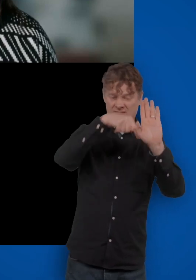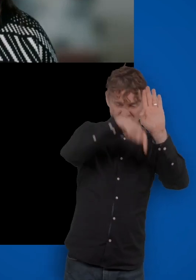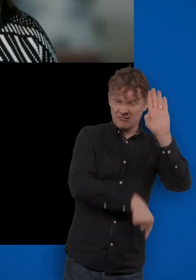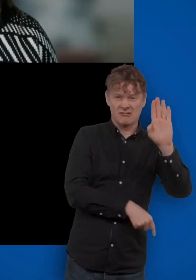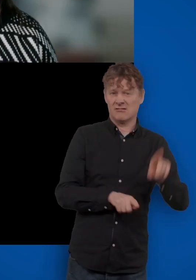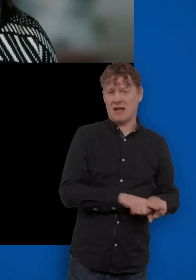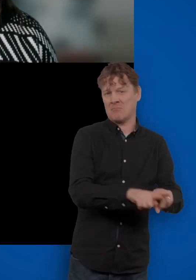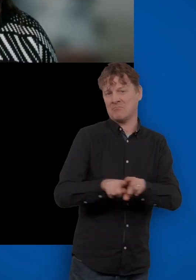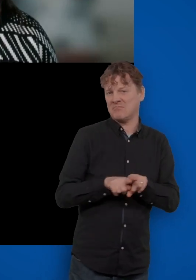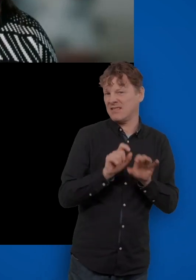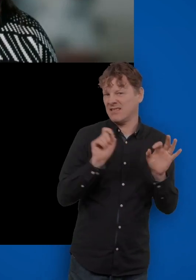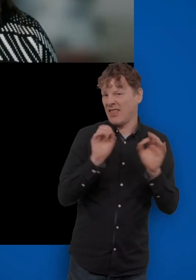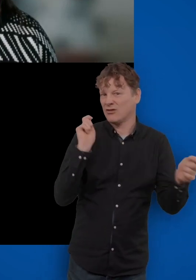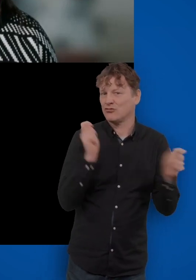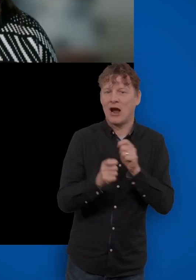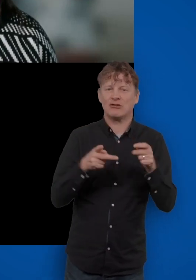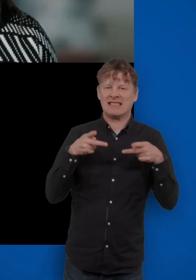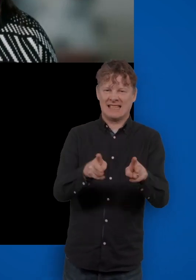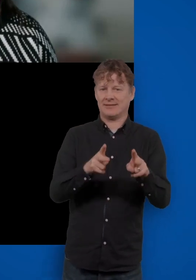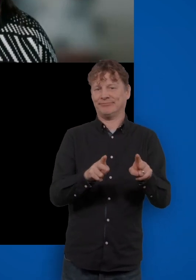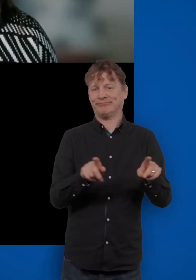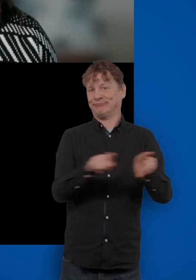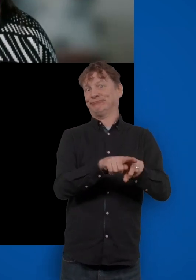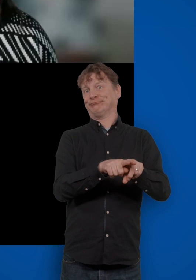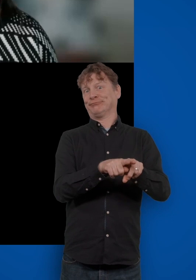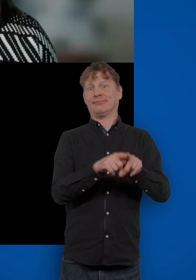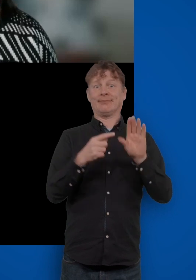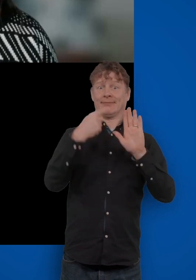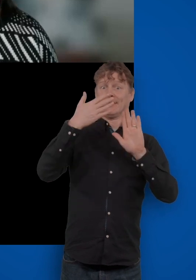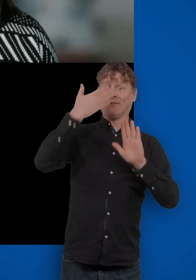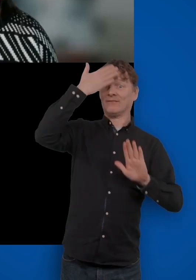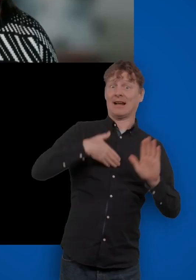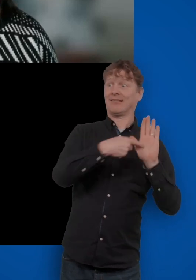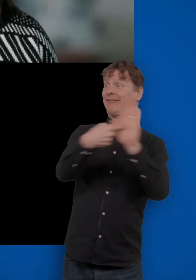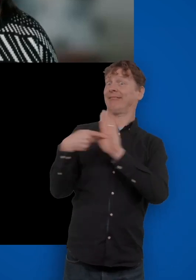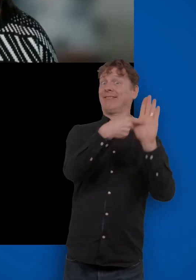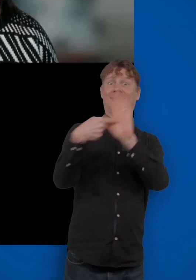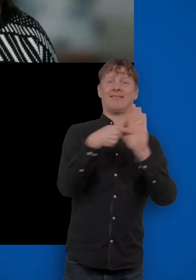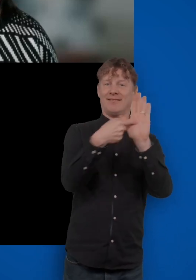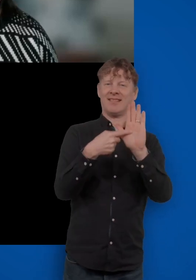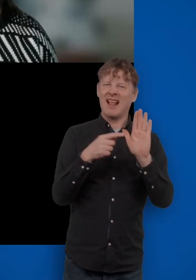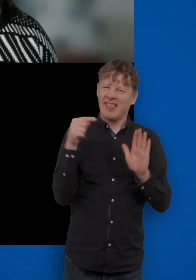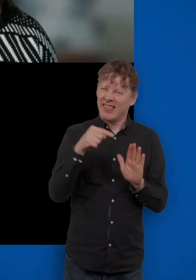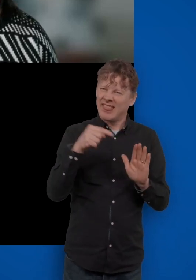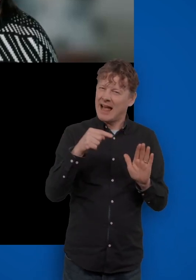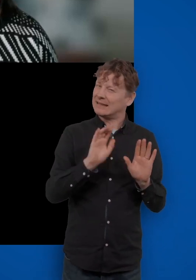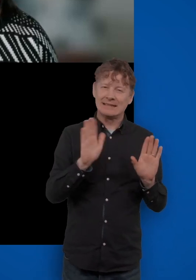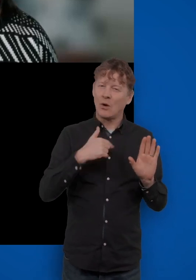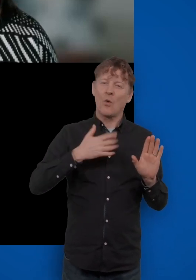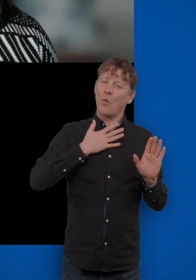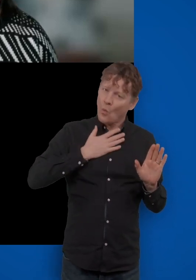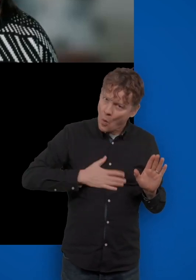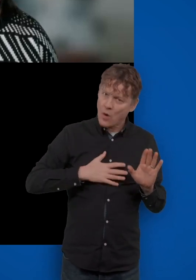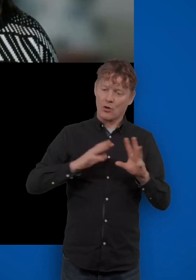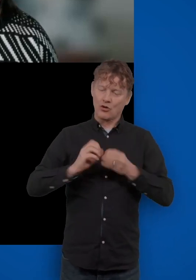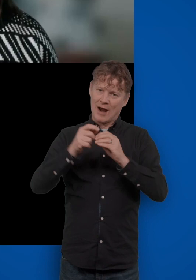really we're not challenging the systems that make the problems happen in the first place. Now, and so that's really why we want to